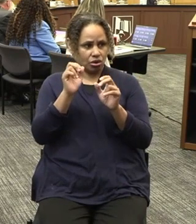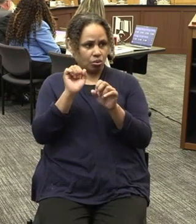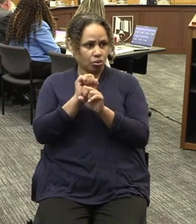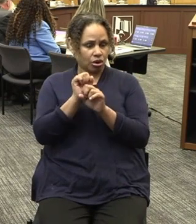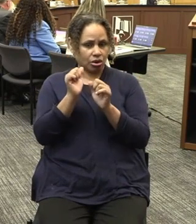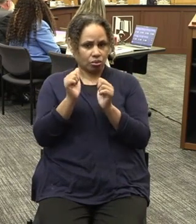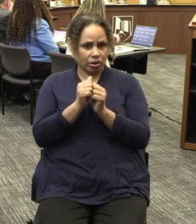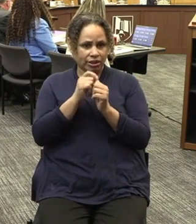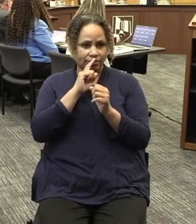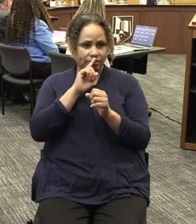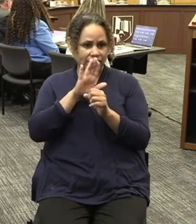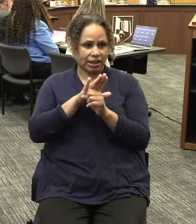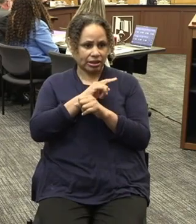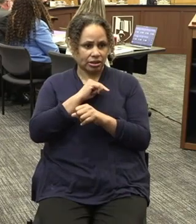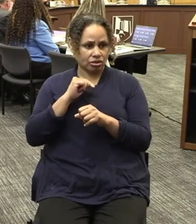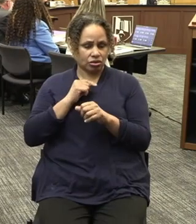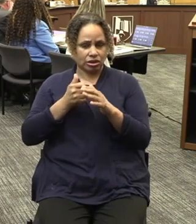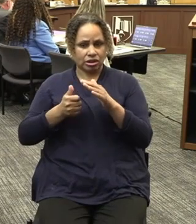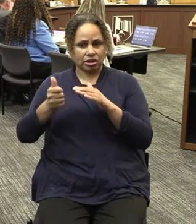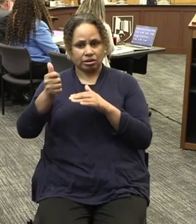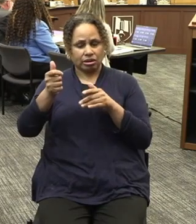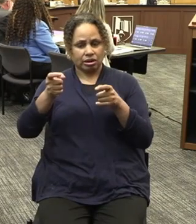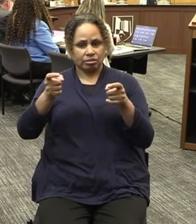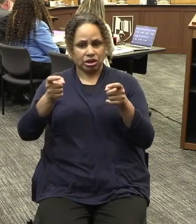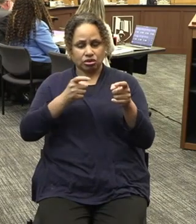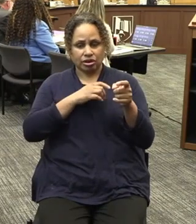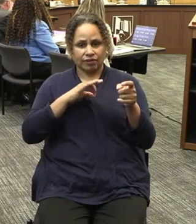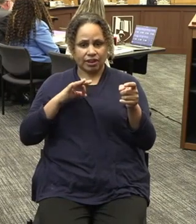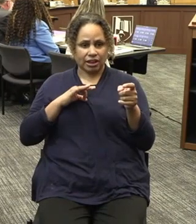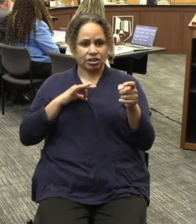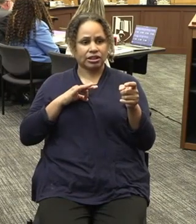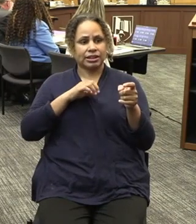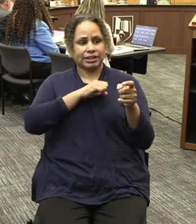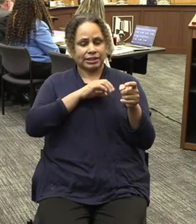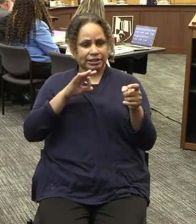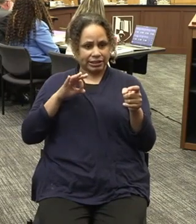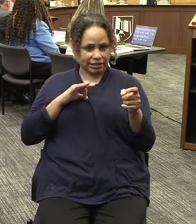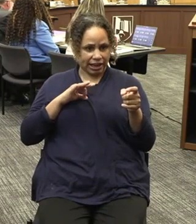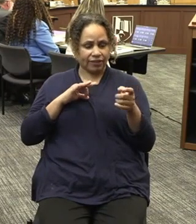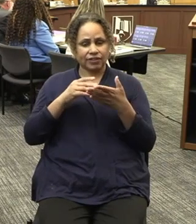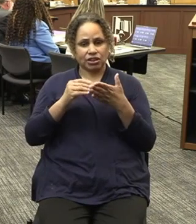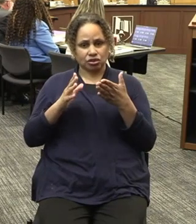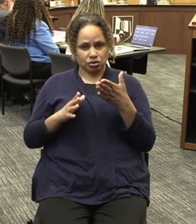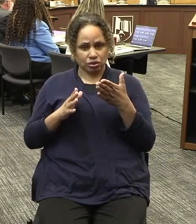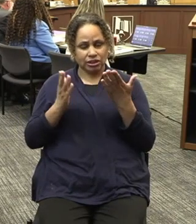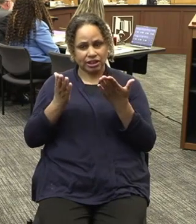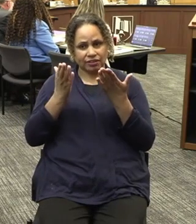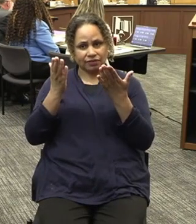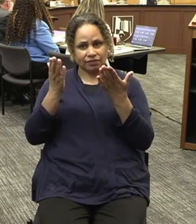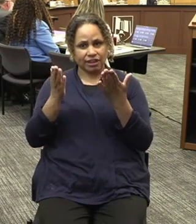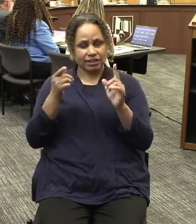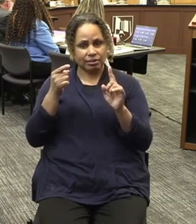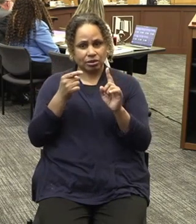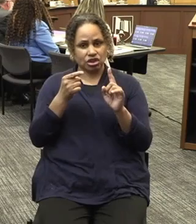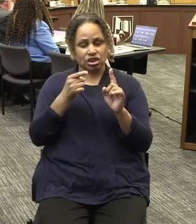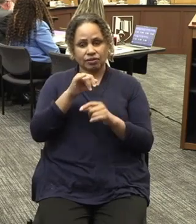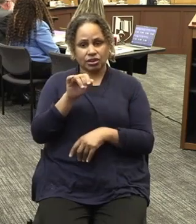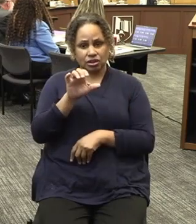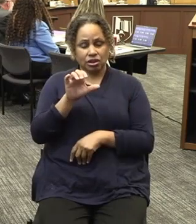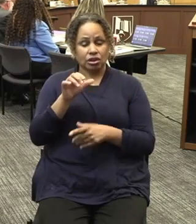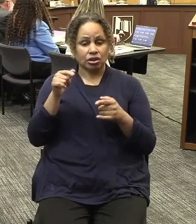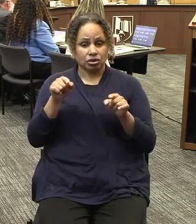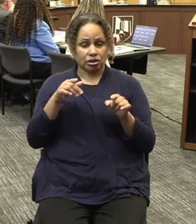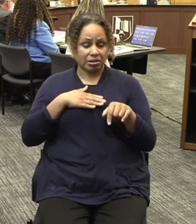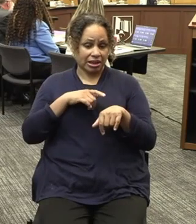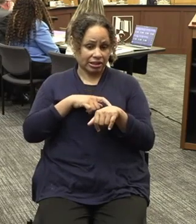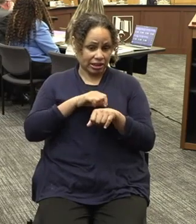dedicated trustees, administrators, faculty, staff, and students in advancing the mission of Joliet Junior College. During my tenure, I've been